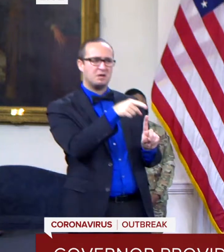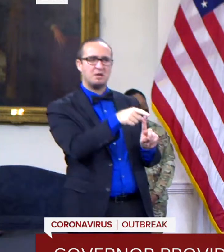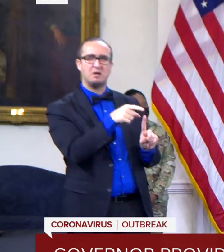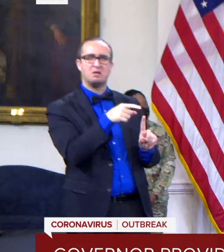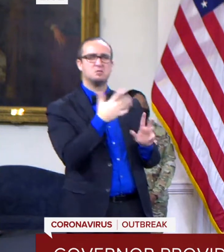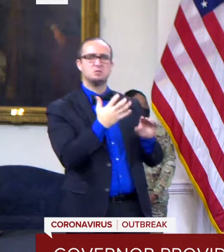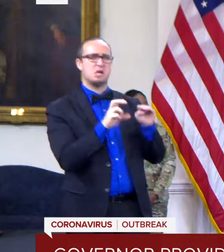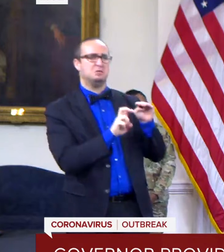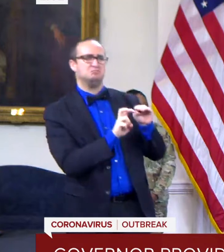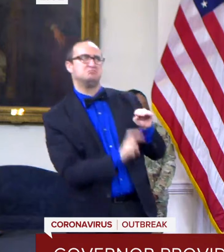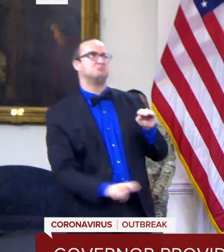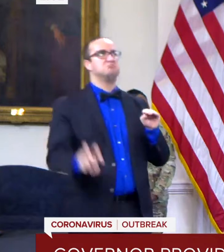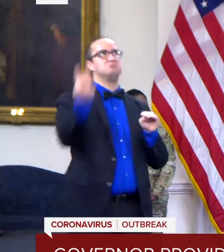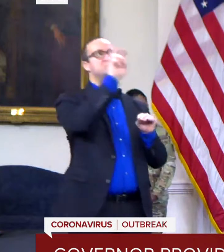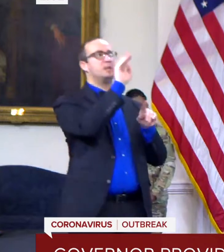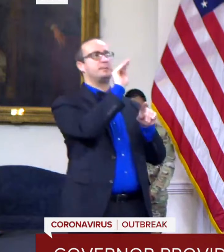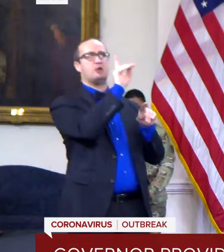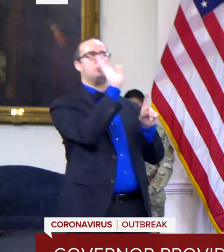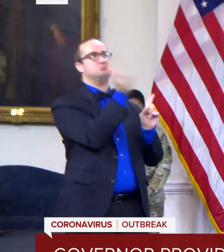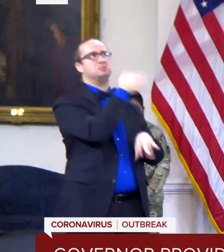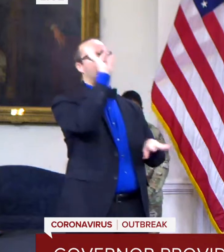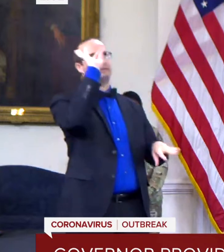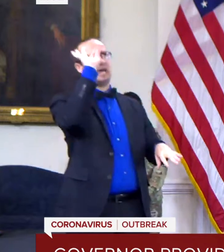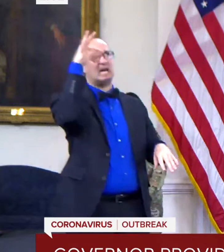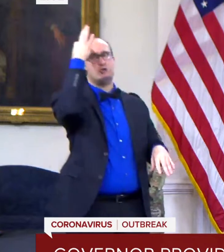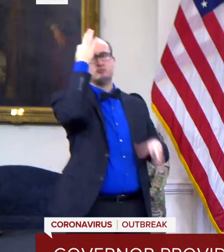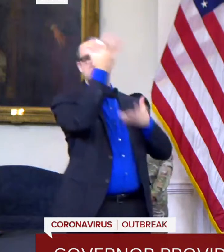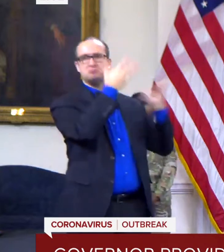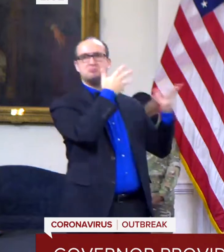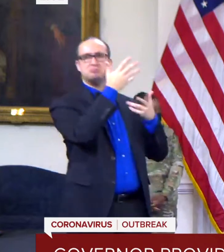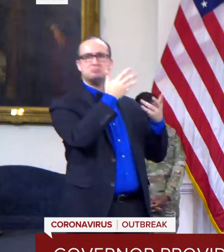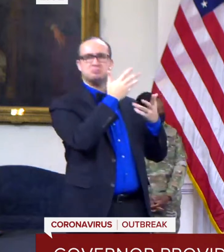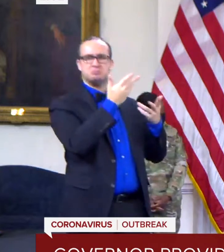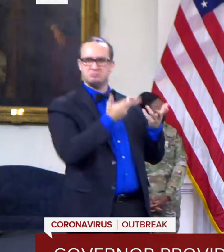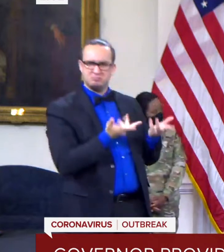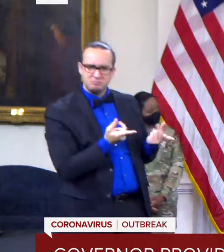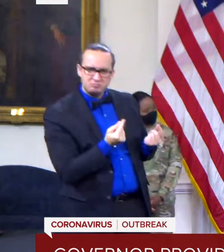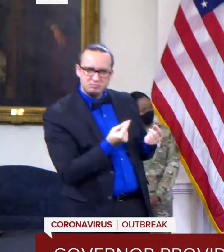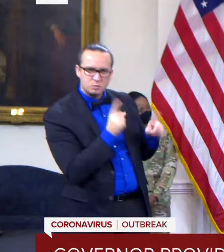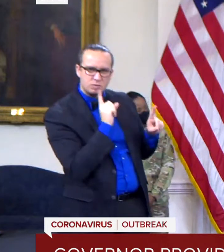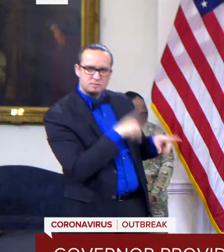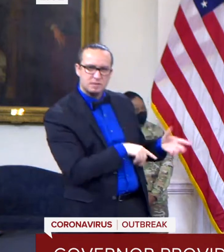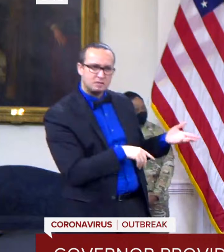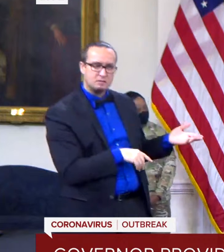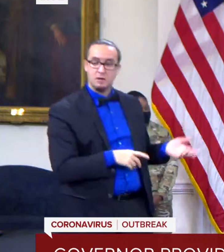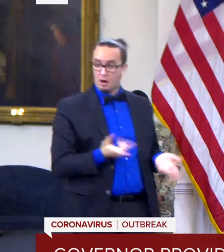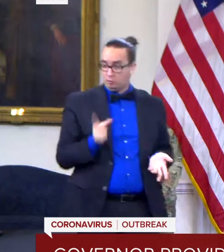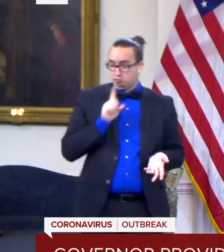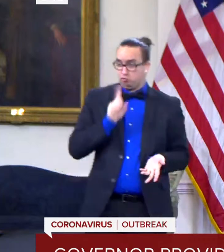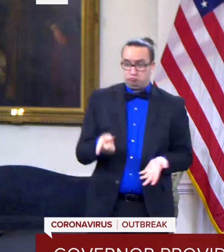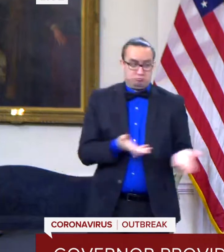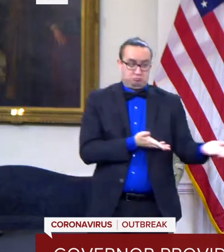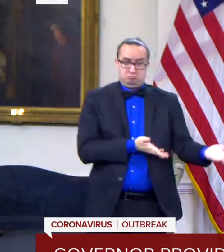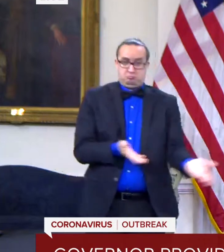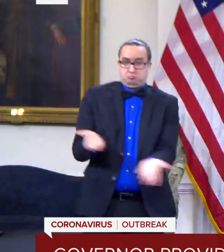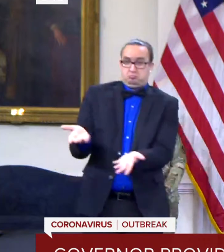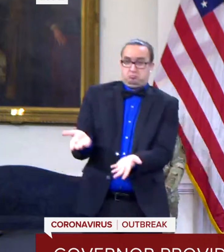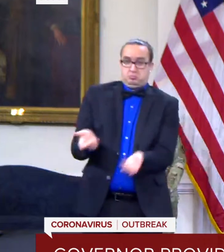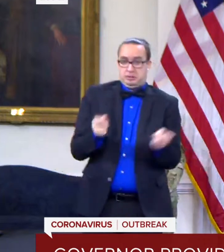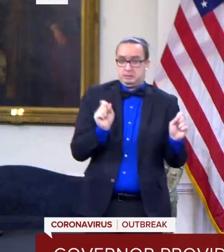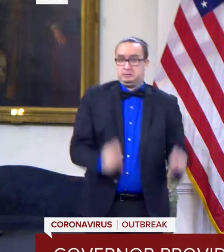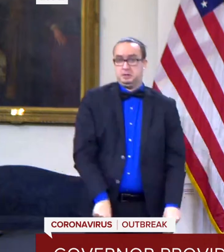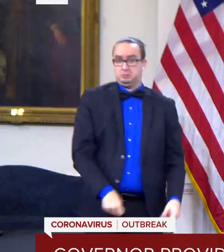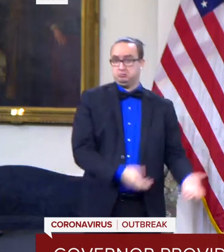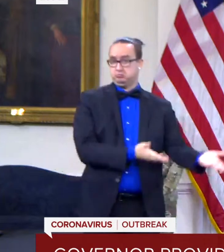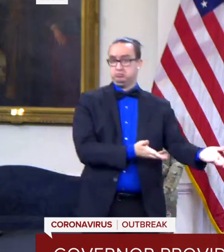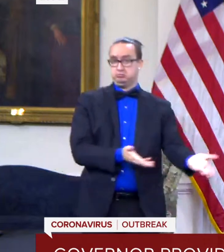I was just pointing out that, the mayor says that the health department doesn't have enough, but the health department asked us 30 times to take some away and give them to other